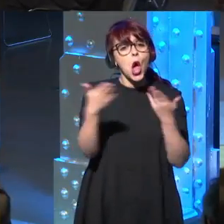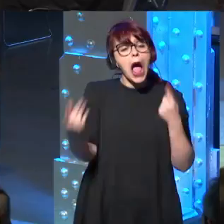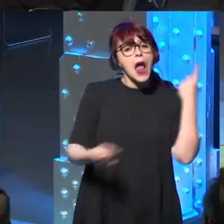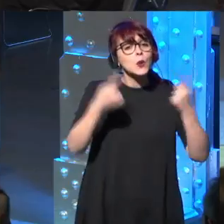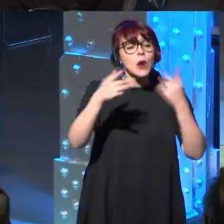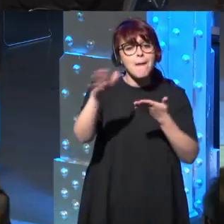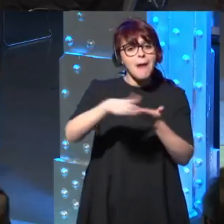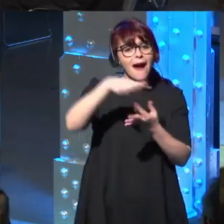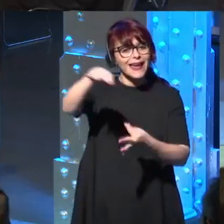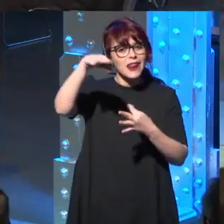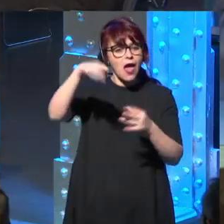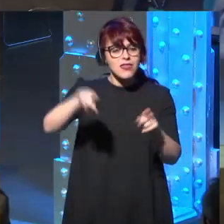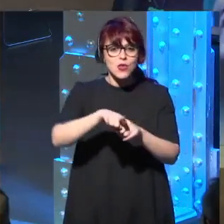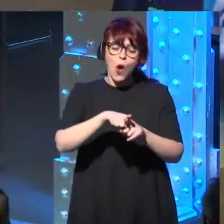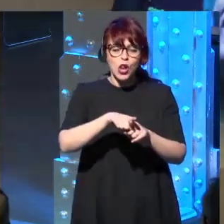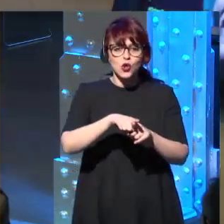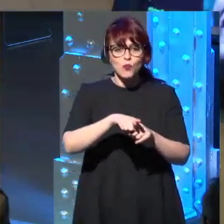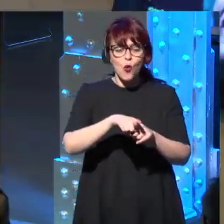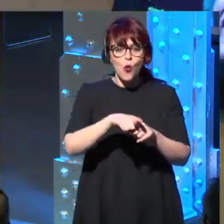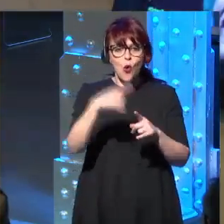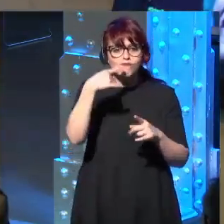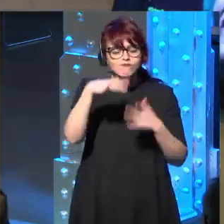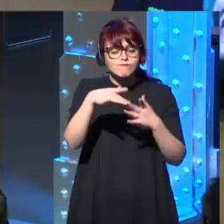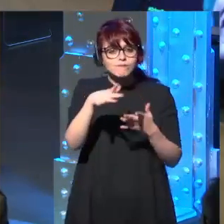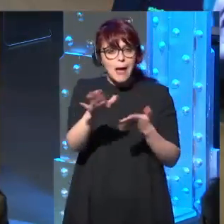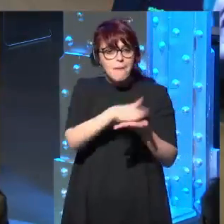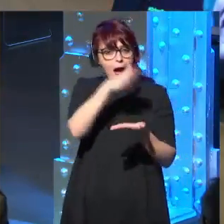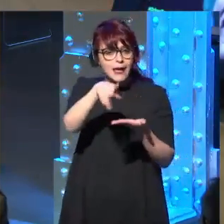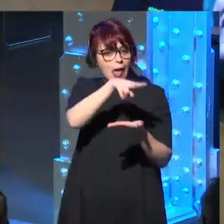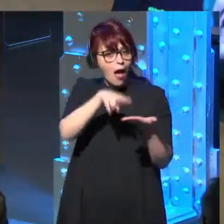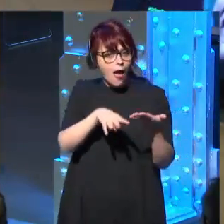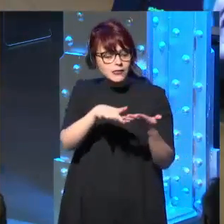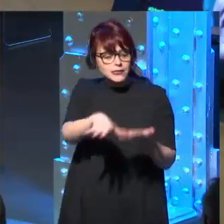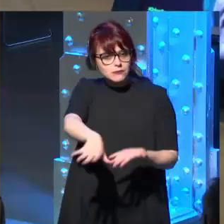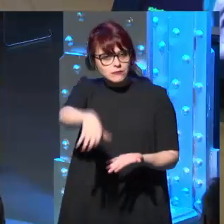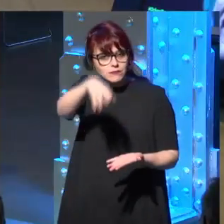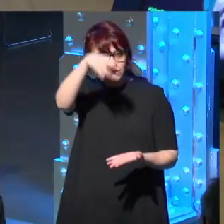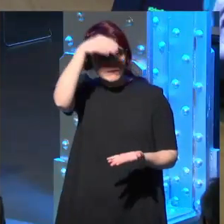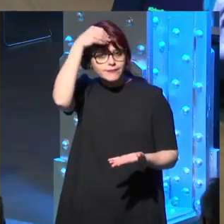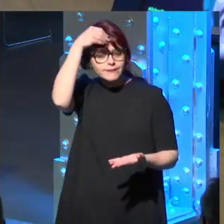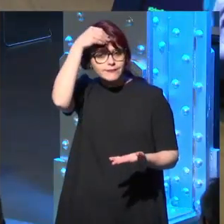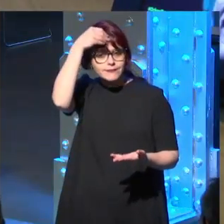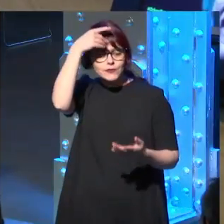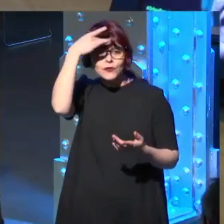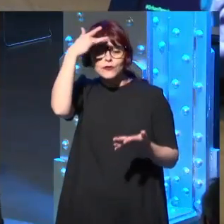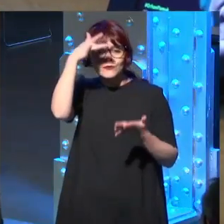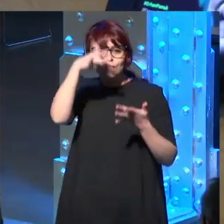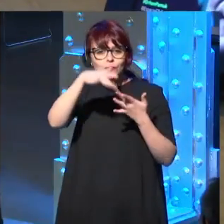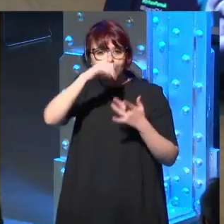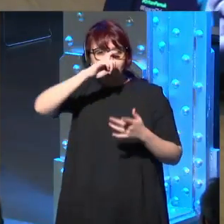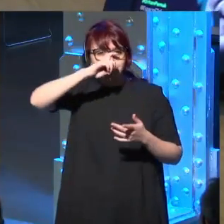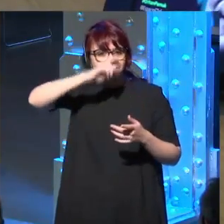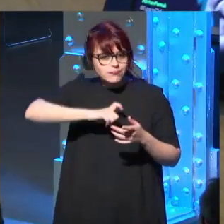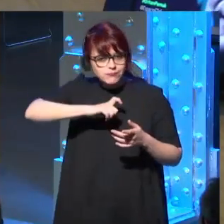there are some pages that seem to register with our minds in such a way that we